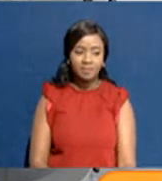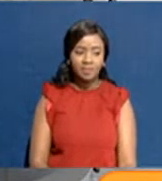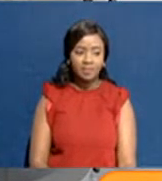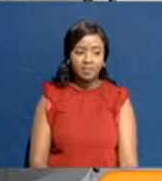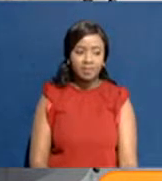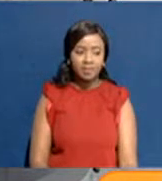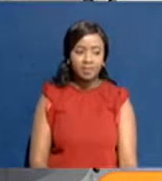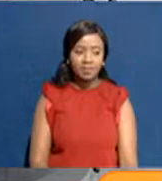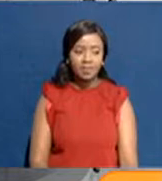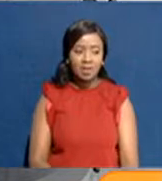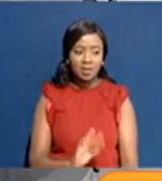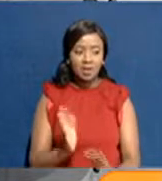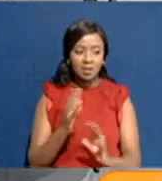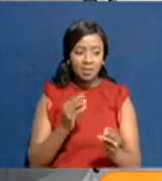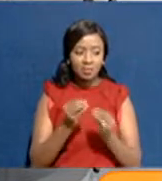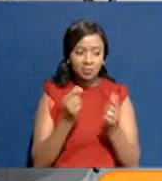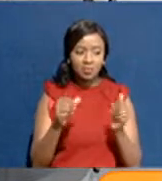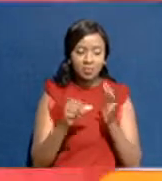with KEMSA. Mm.